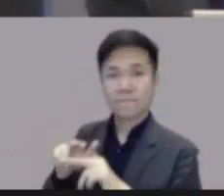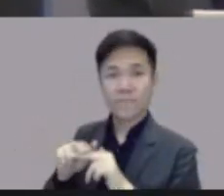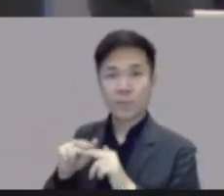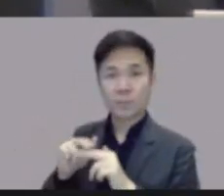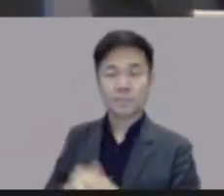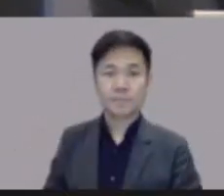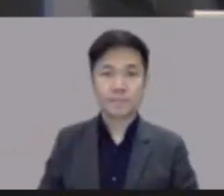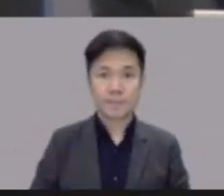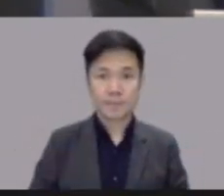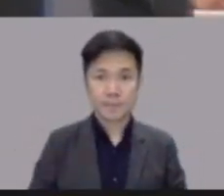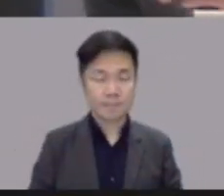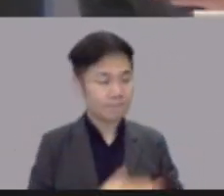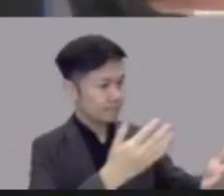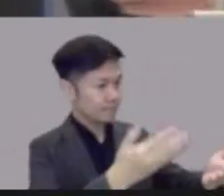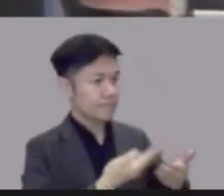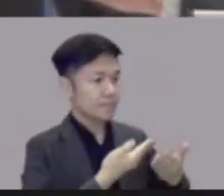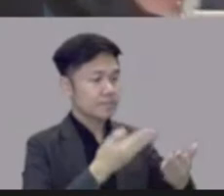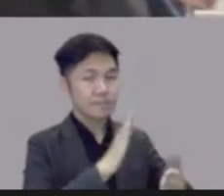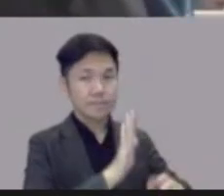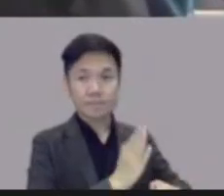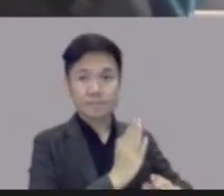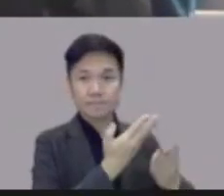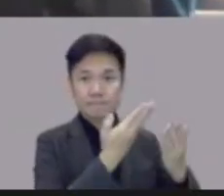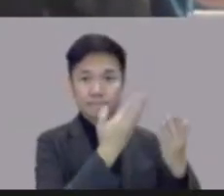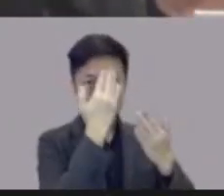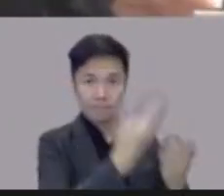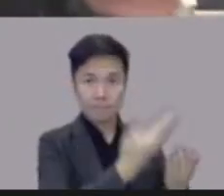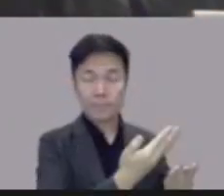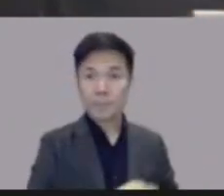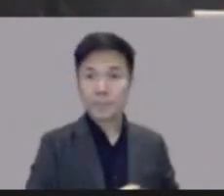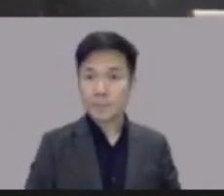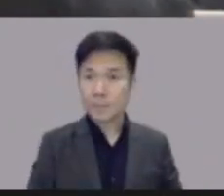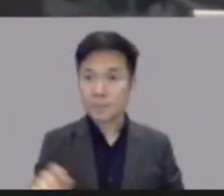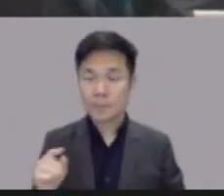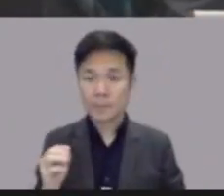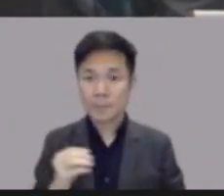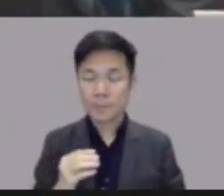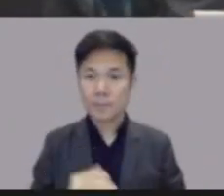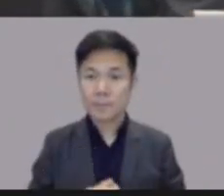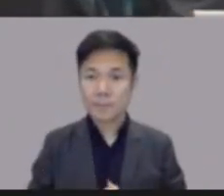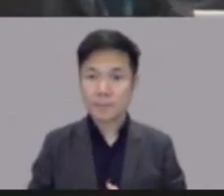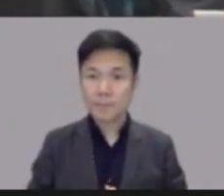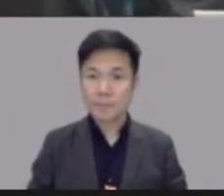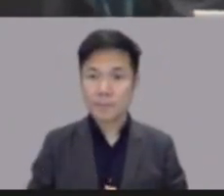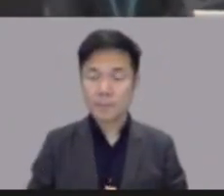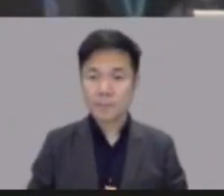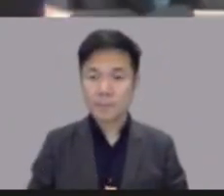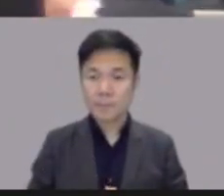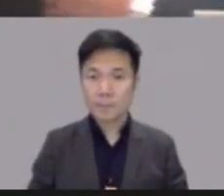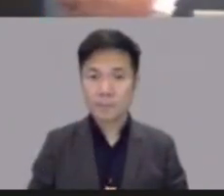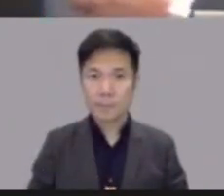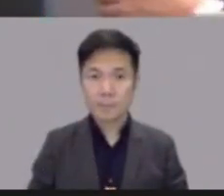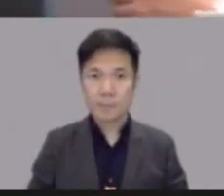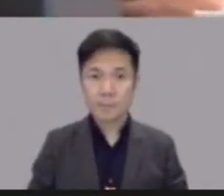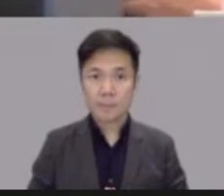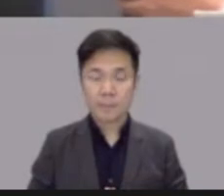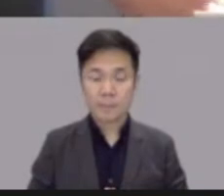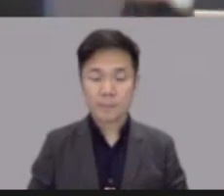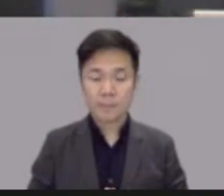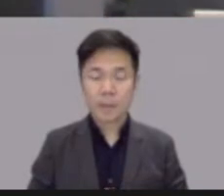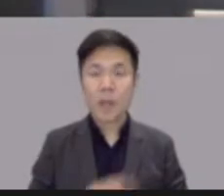like to invite the distinguished delegate from the convention on biological diversities